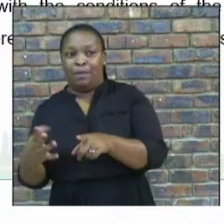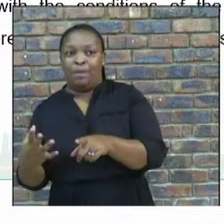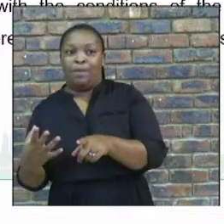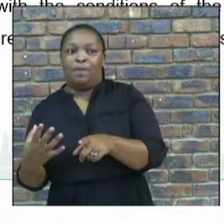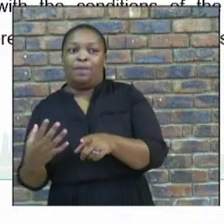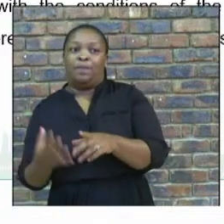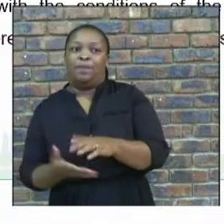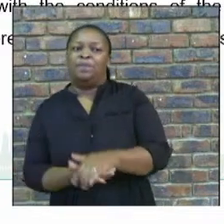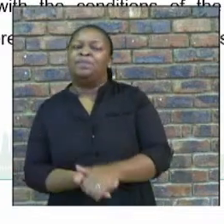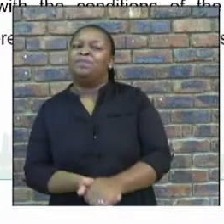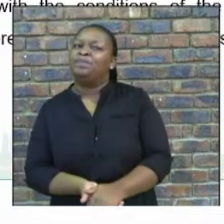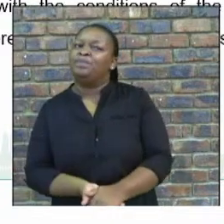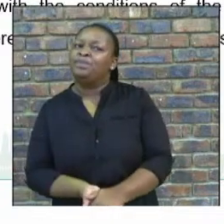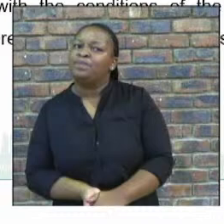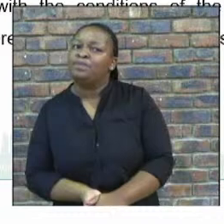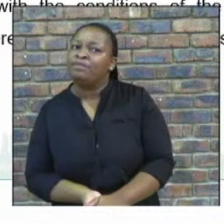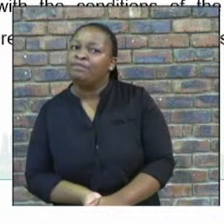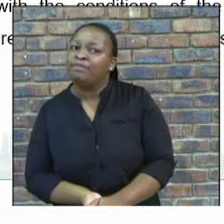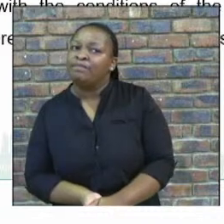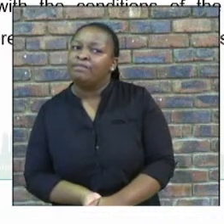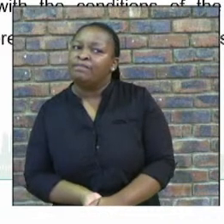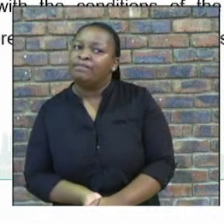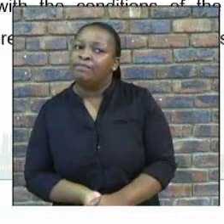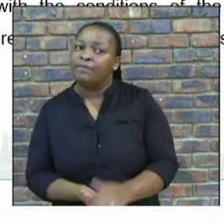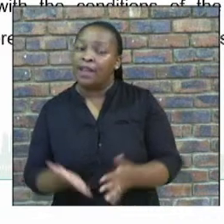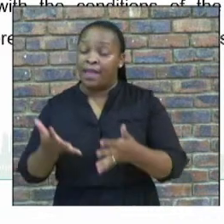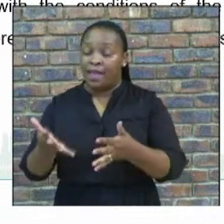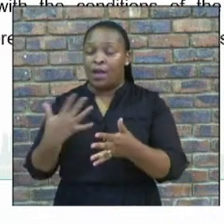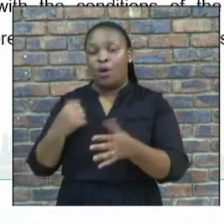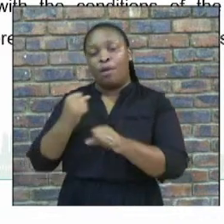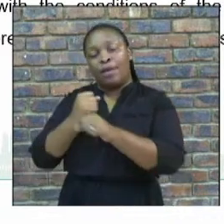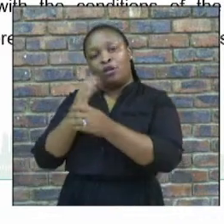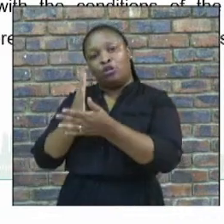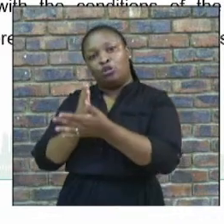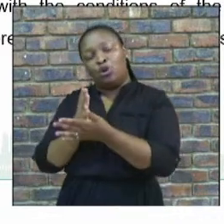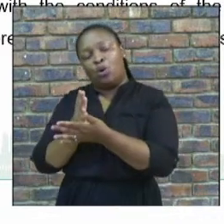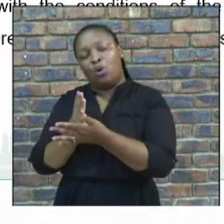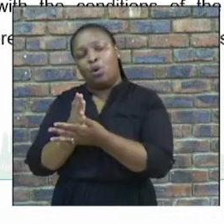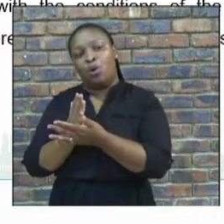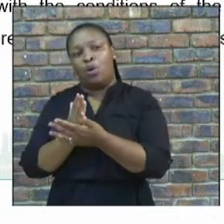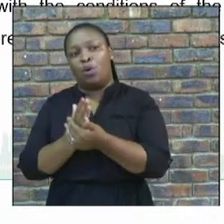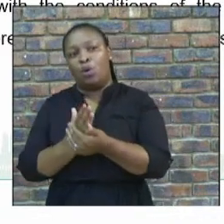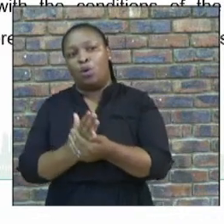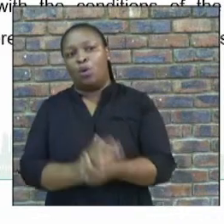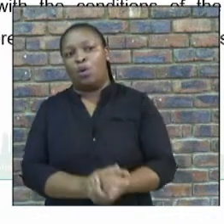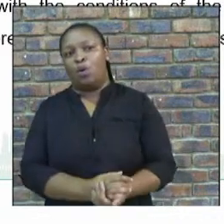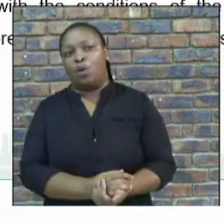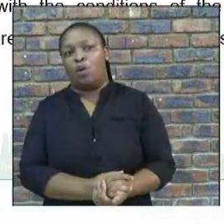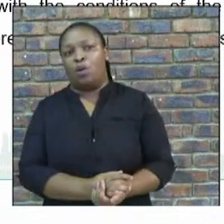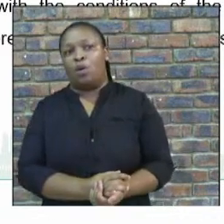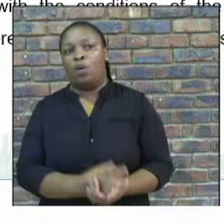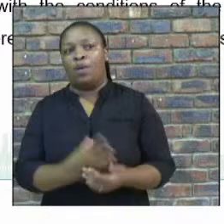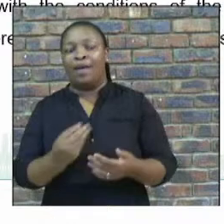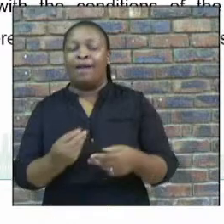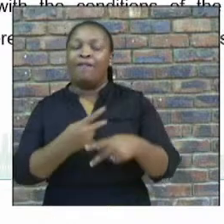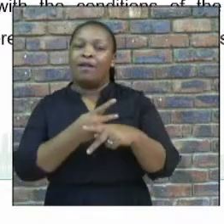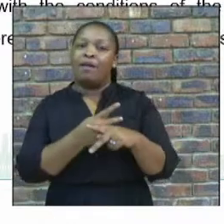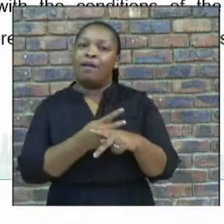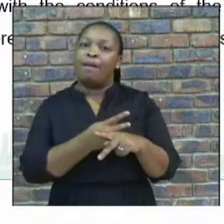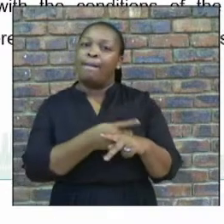of closure certificates. So here we are ensure that when the